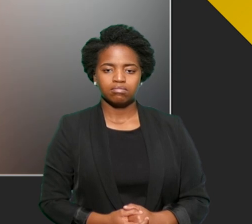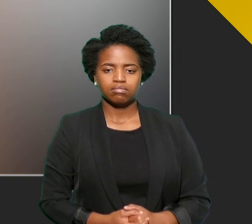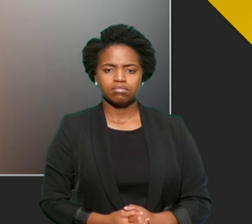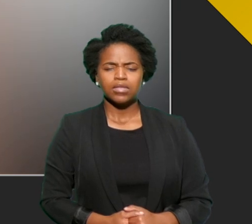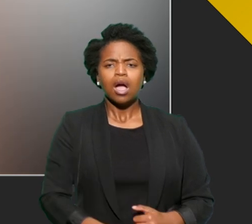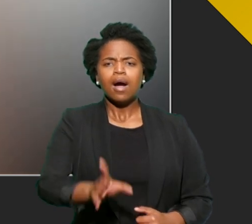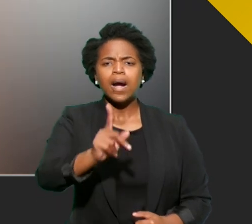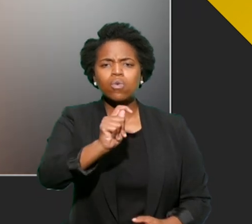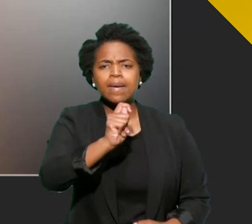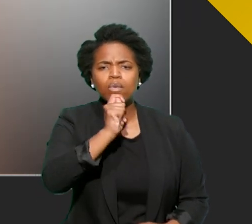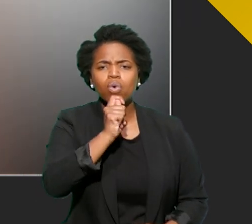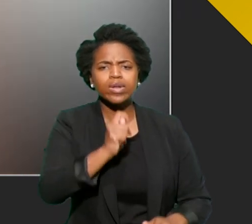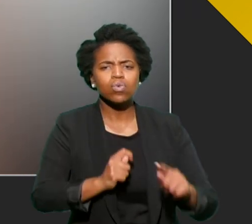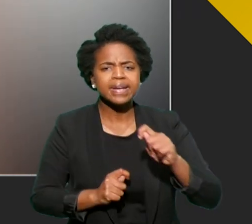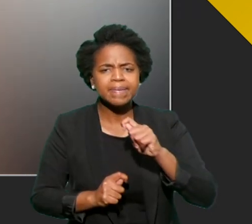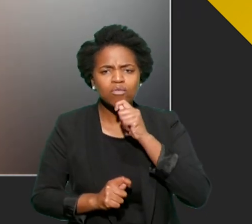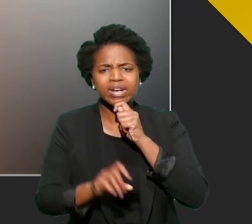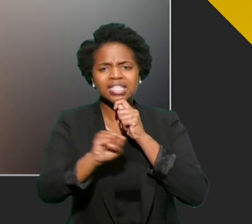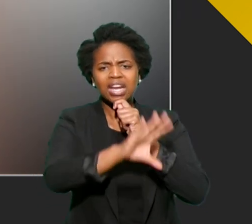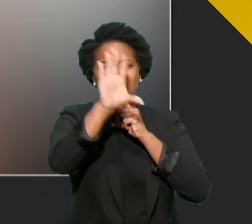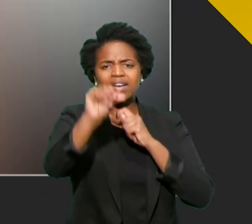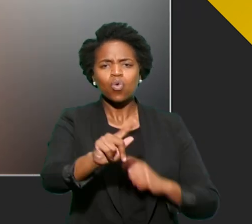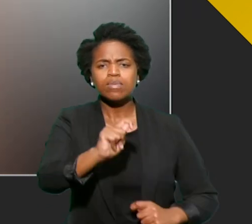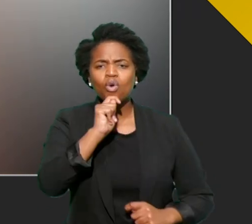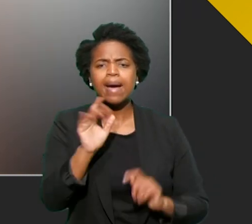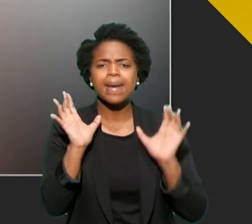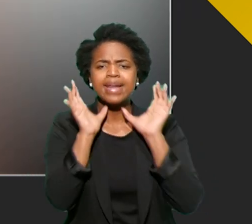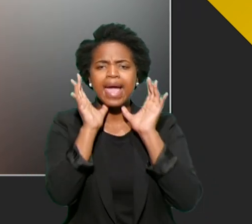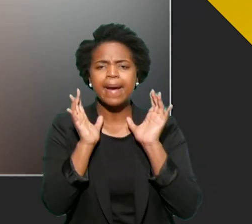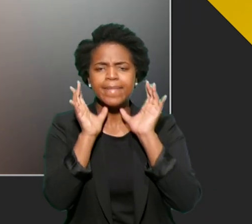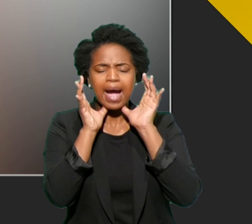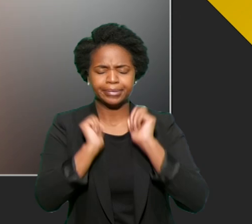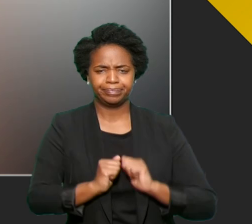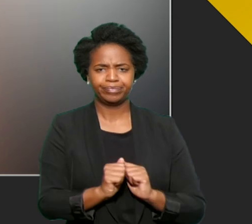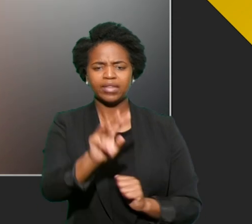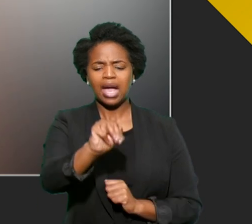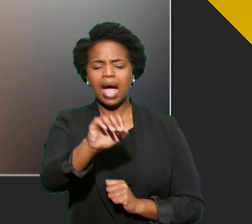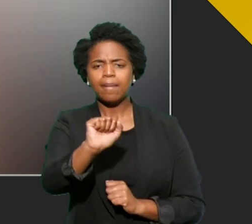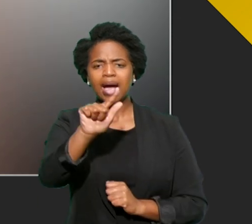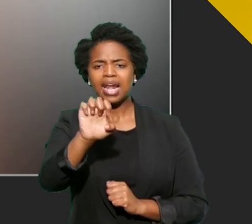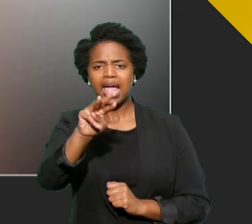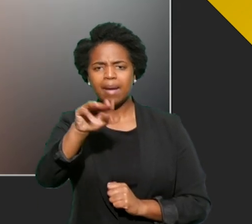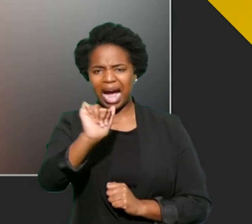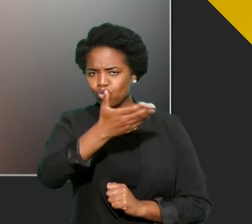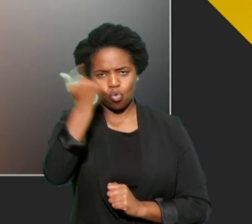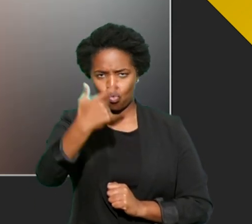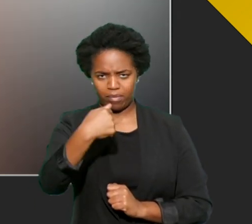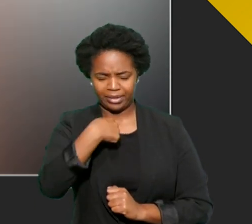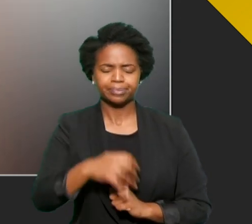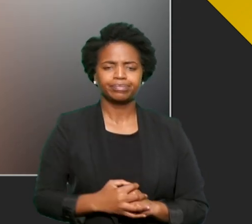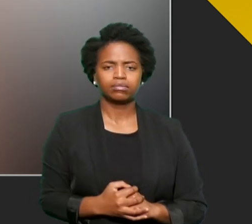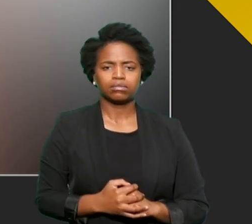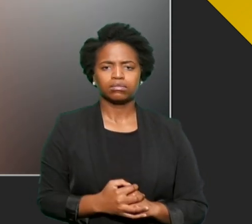Good morning, South Africans, and good morning, Mr. Julius Malema. Mr. Malema, you don't know me. My name is Stephen